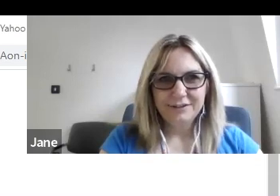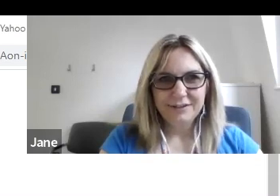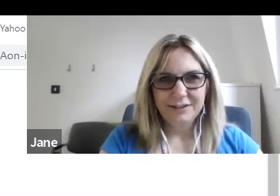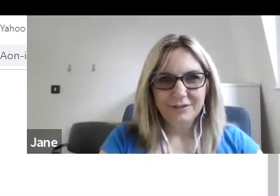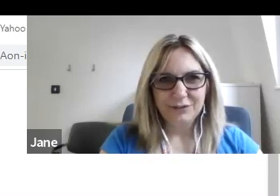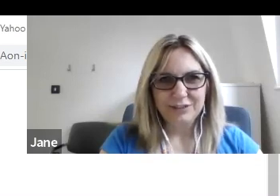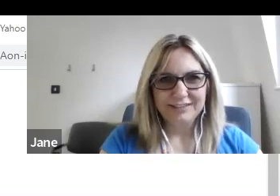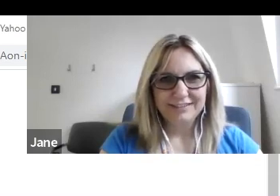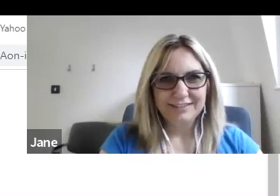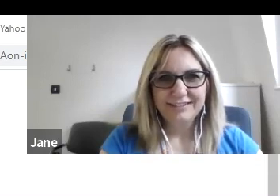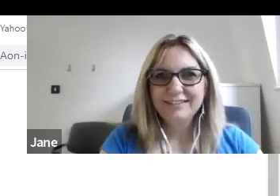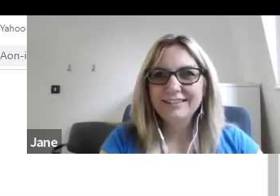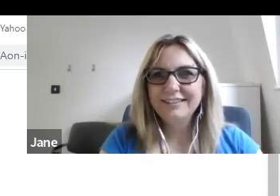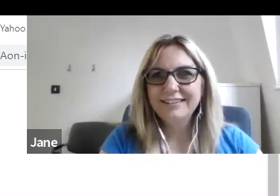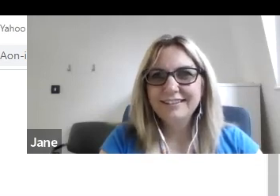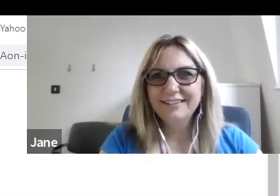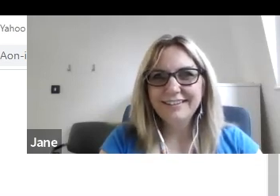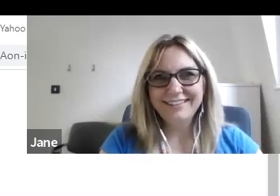I haven't got it.